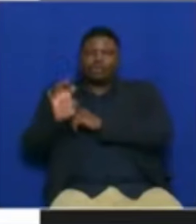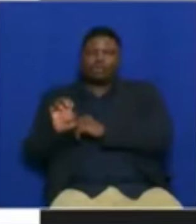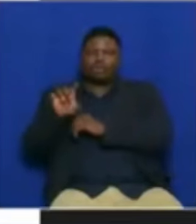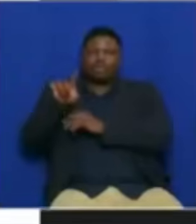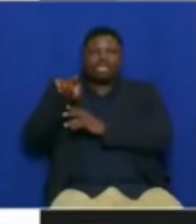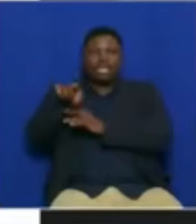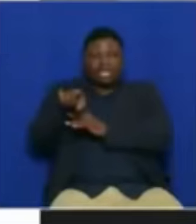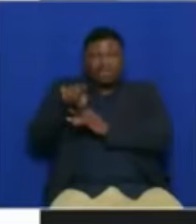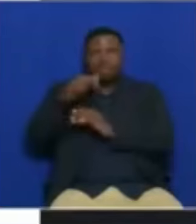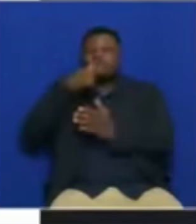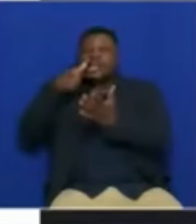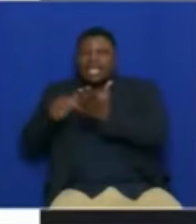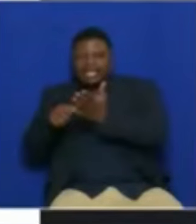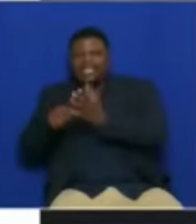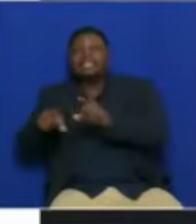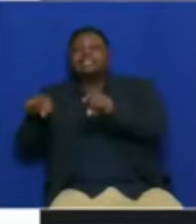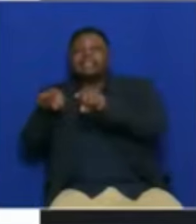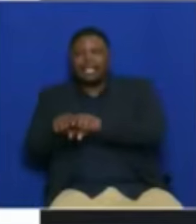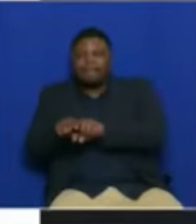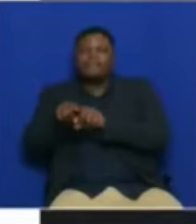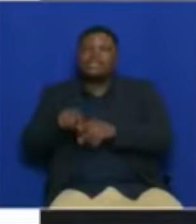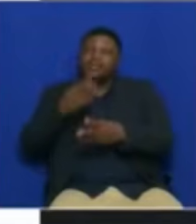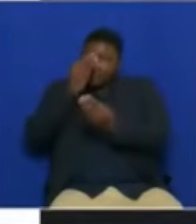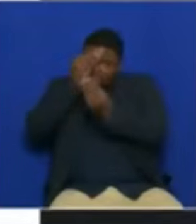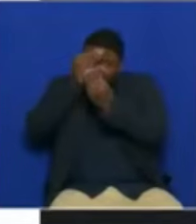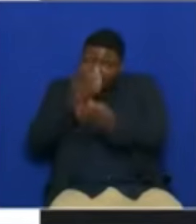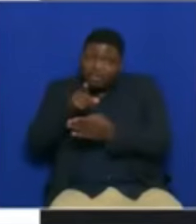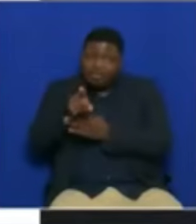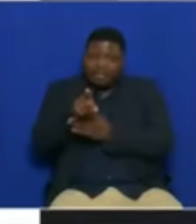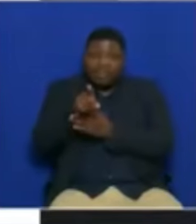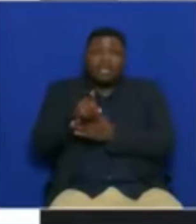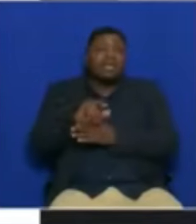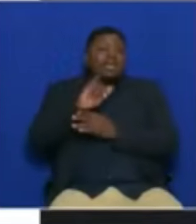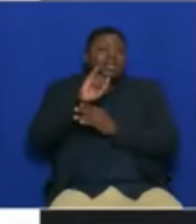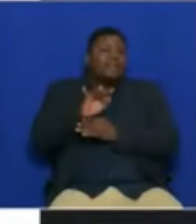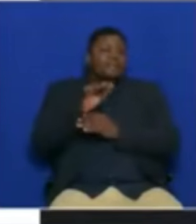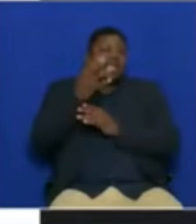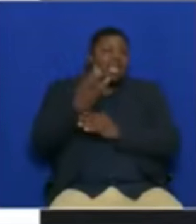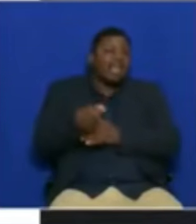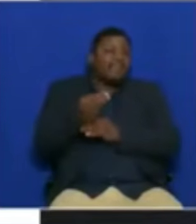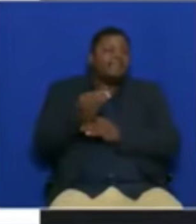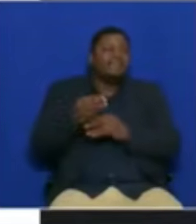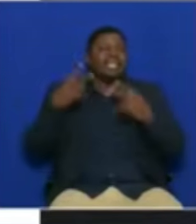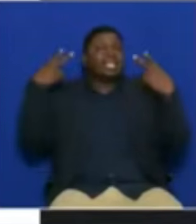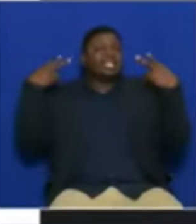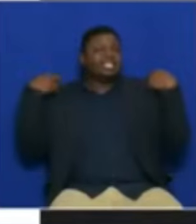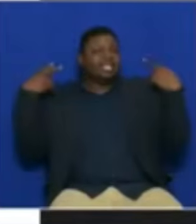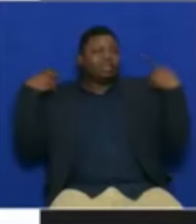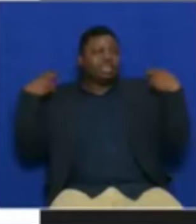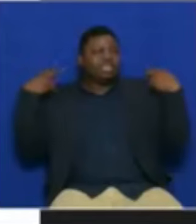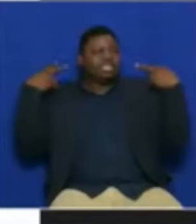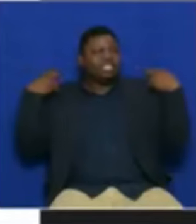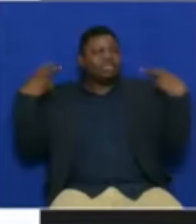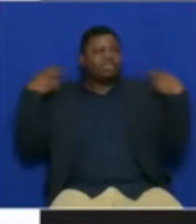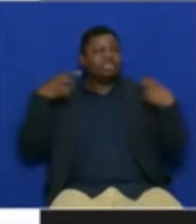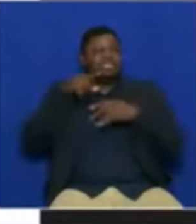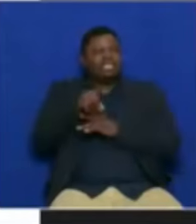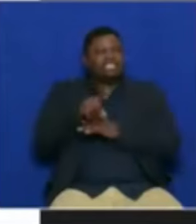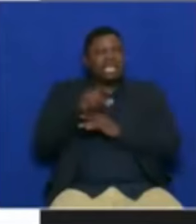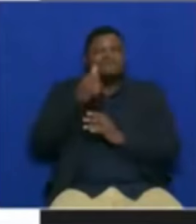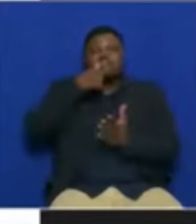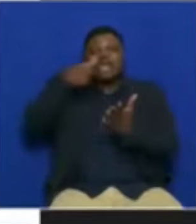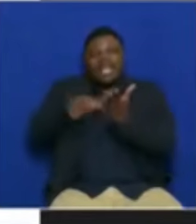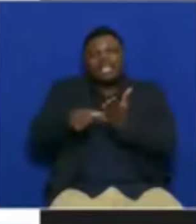she is informed that if she's not in possession of a valid security clearance to the level of top secret, proof of application for